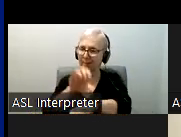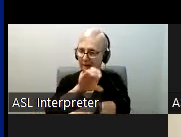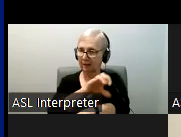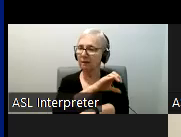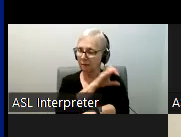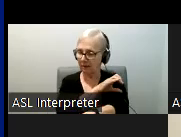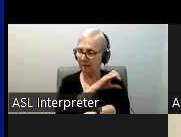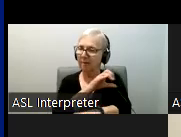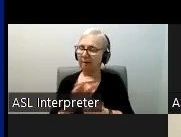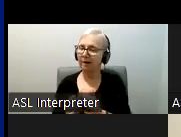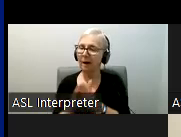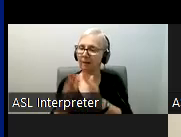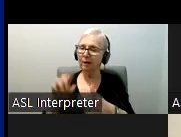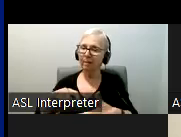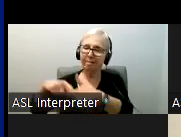pause because that's a lot.